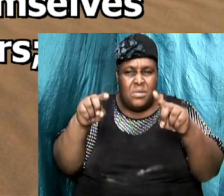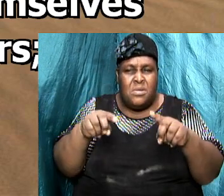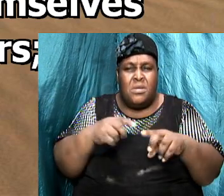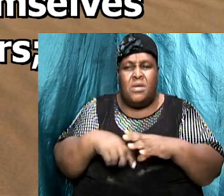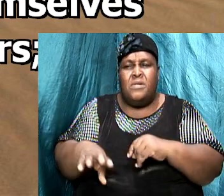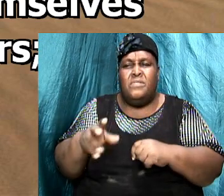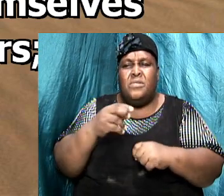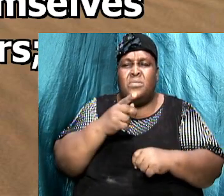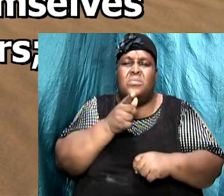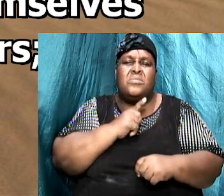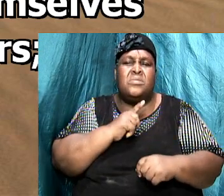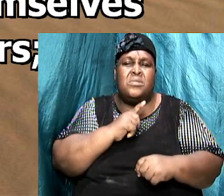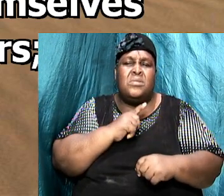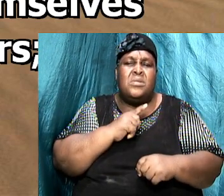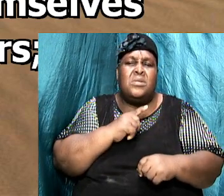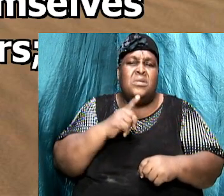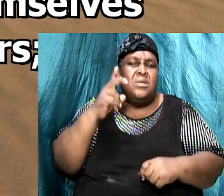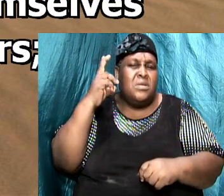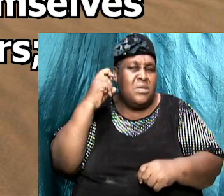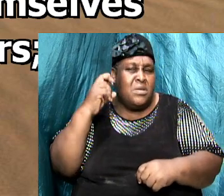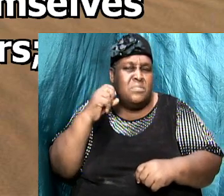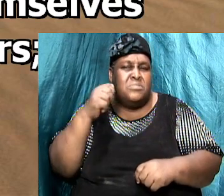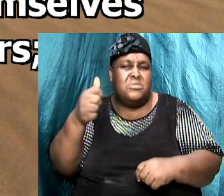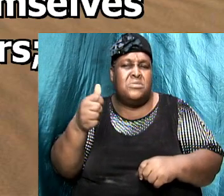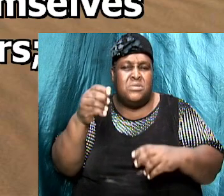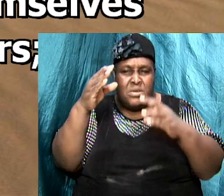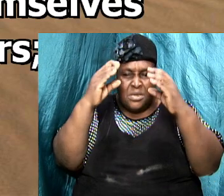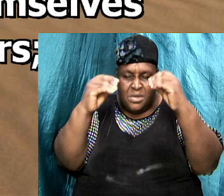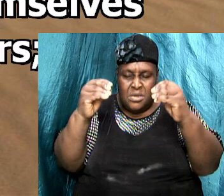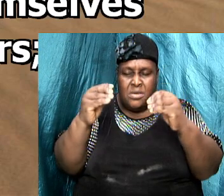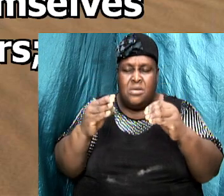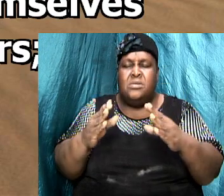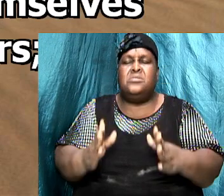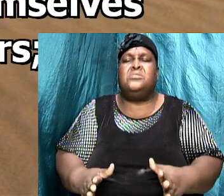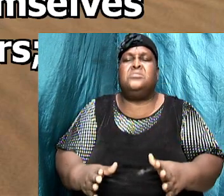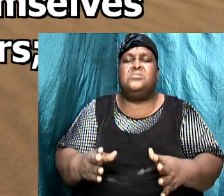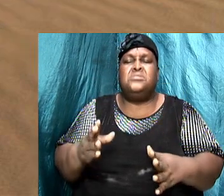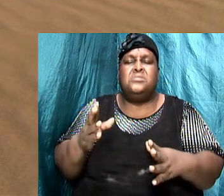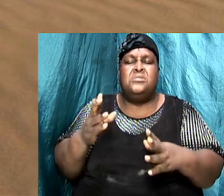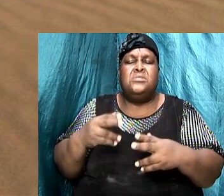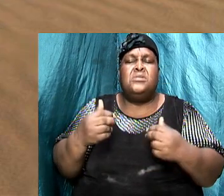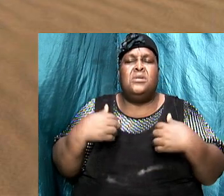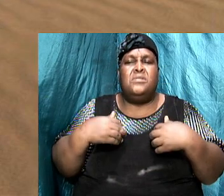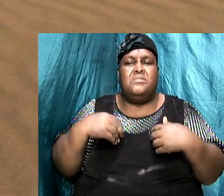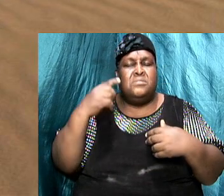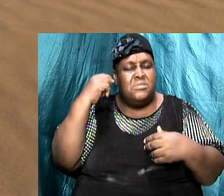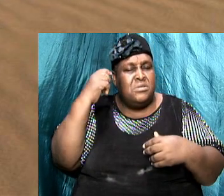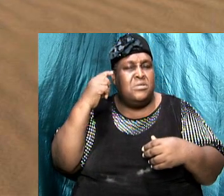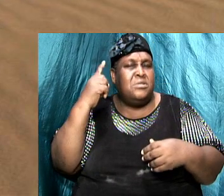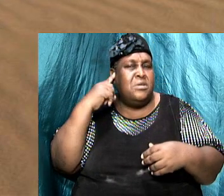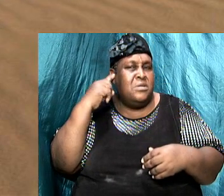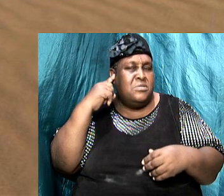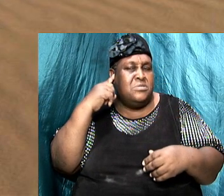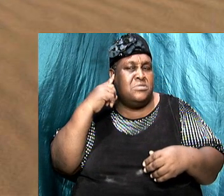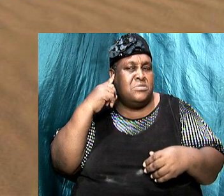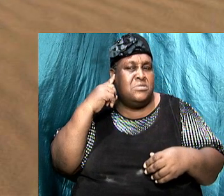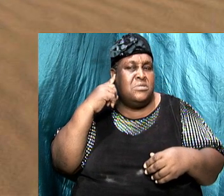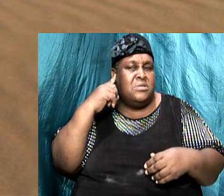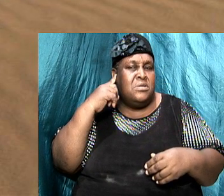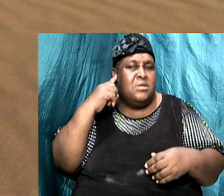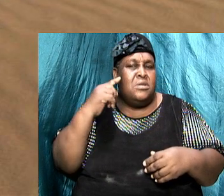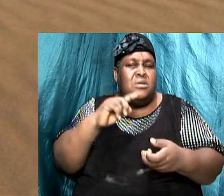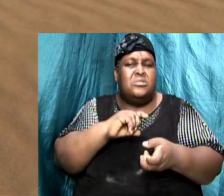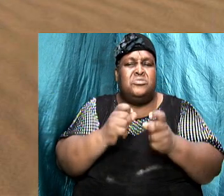lust shall they heap to themselves teachers having itching ears. And they shall